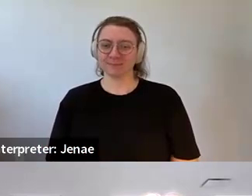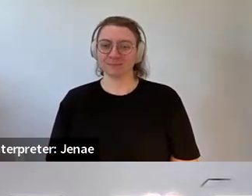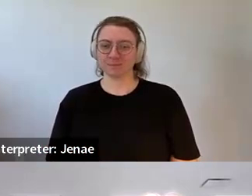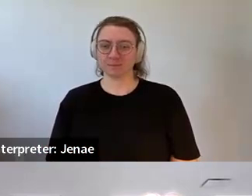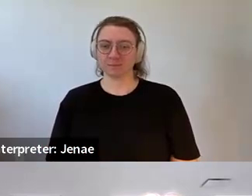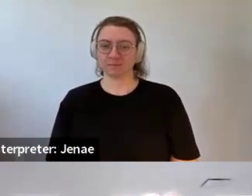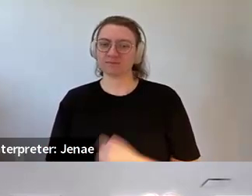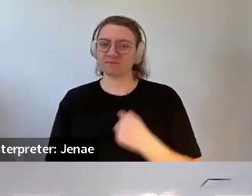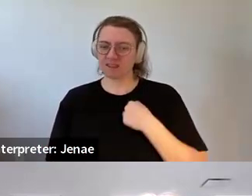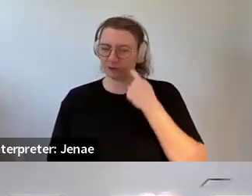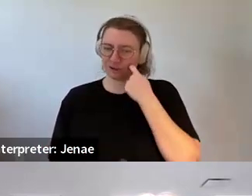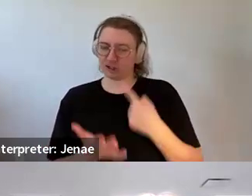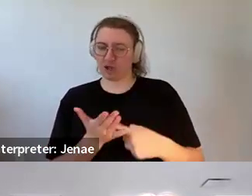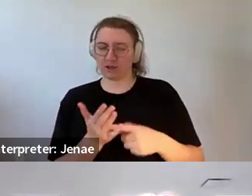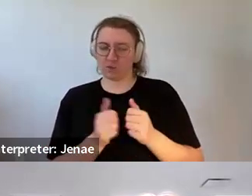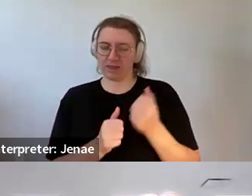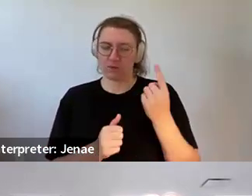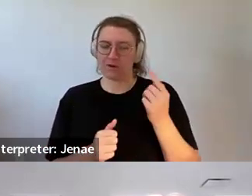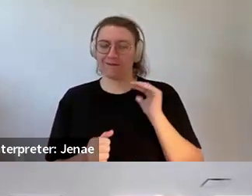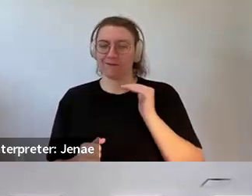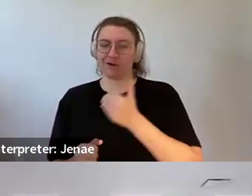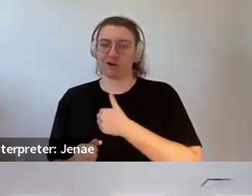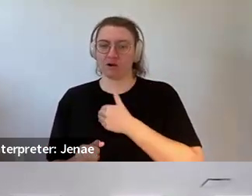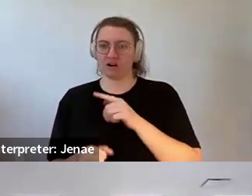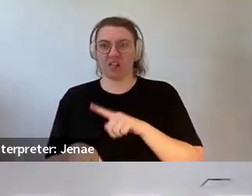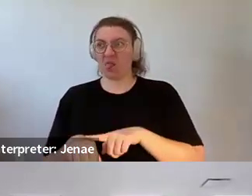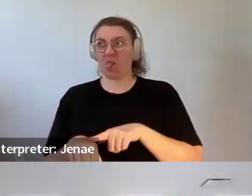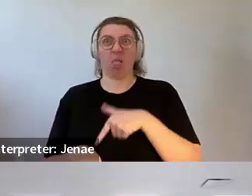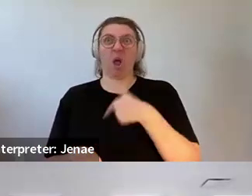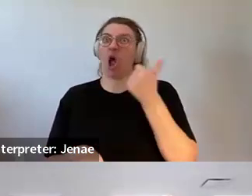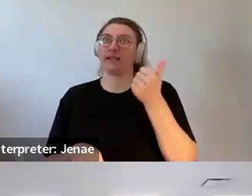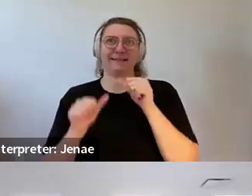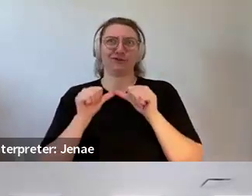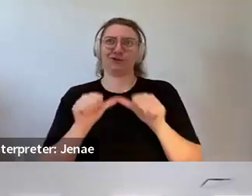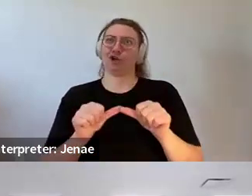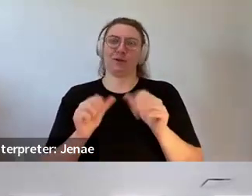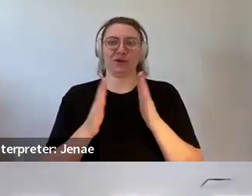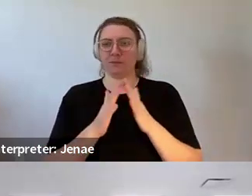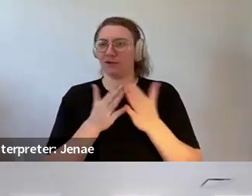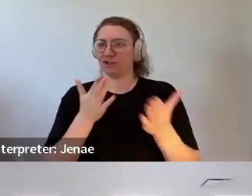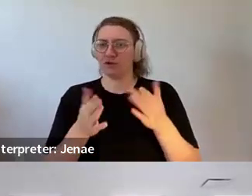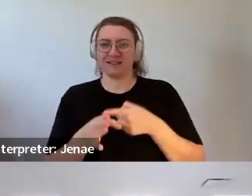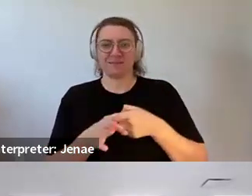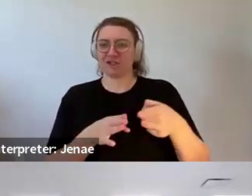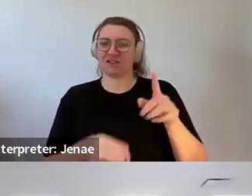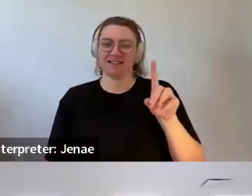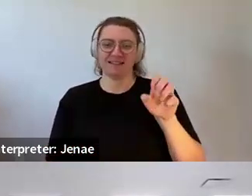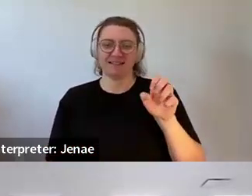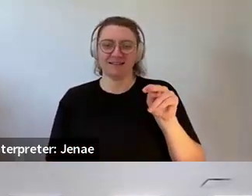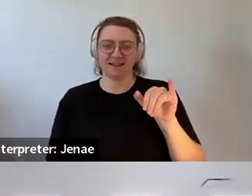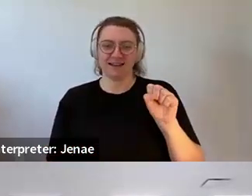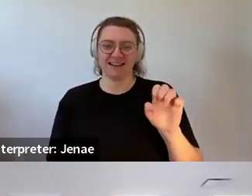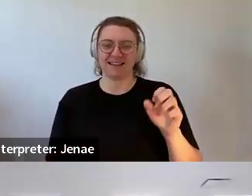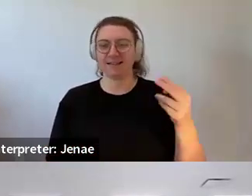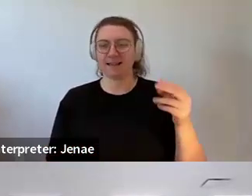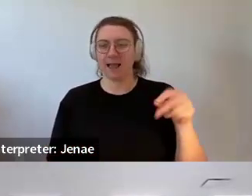I was just talking to one of our longest term community services specialists, Denise Hopkins, yesterday about